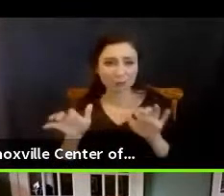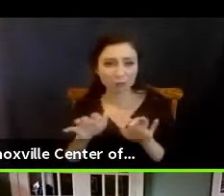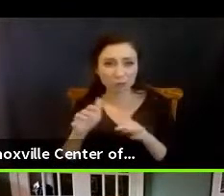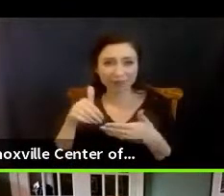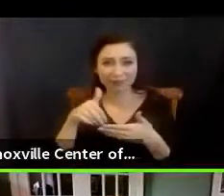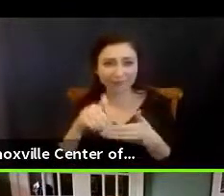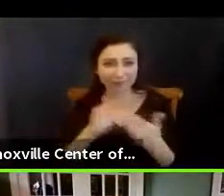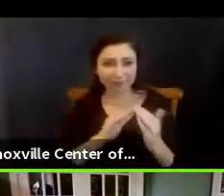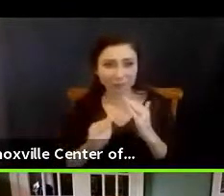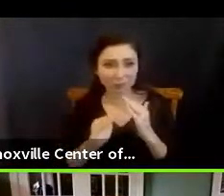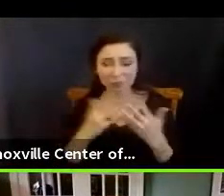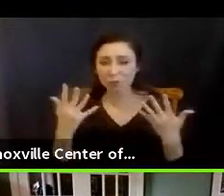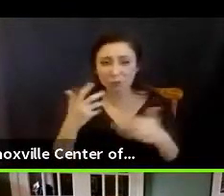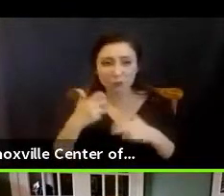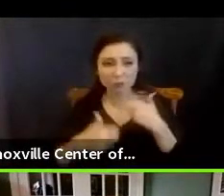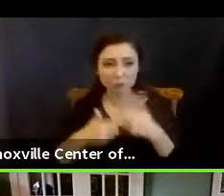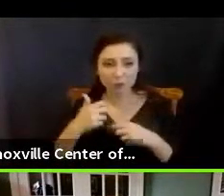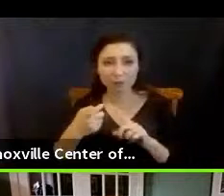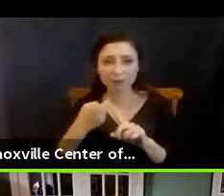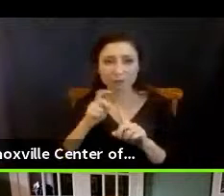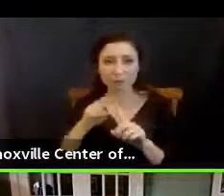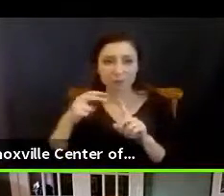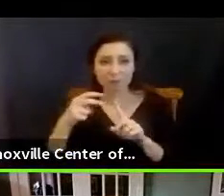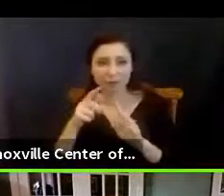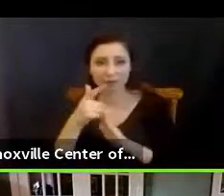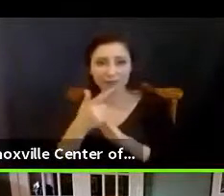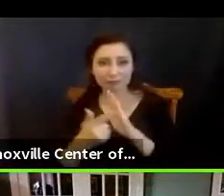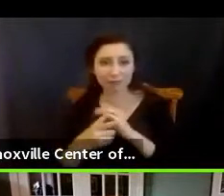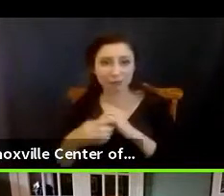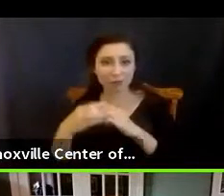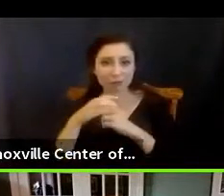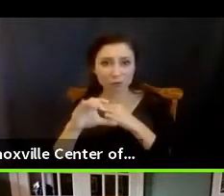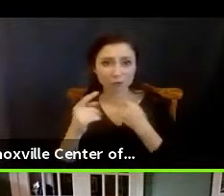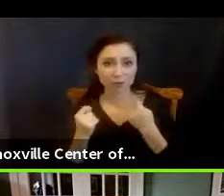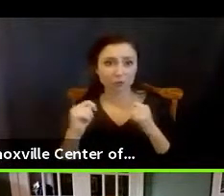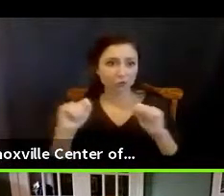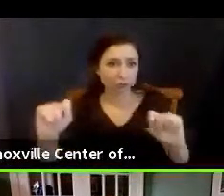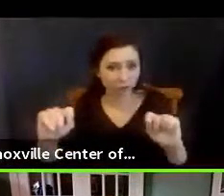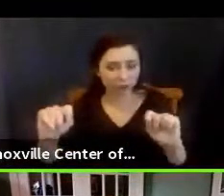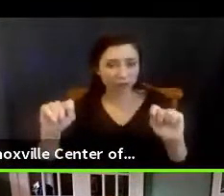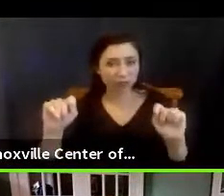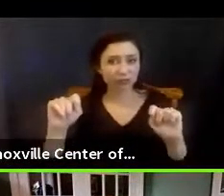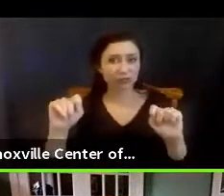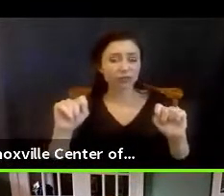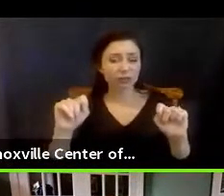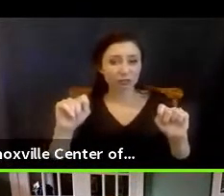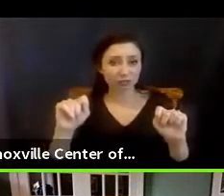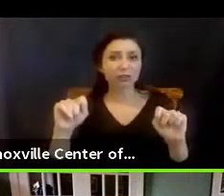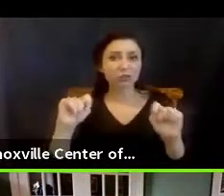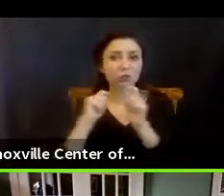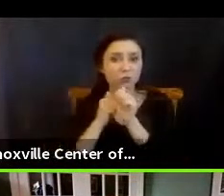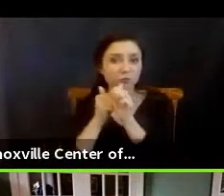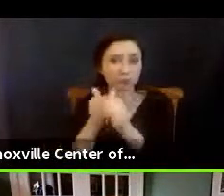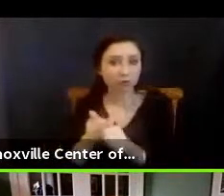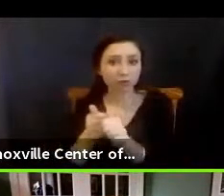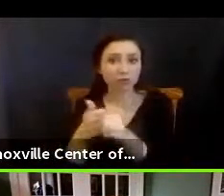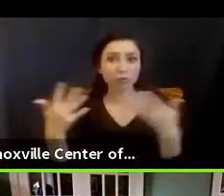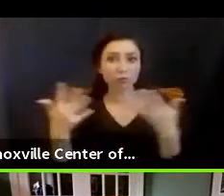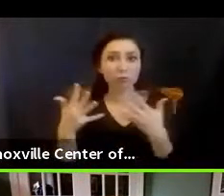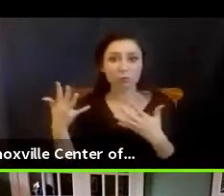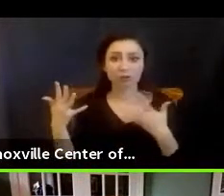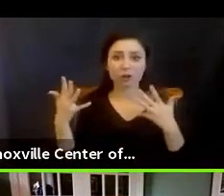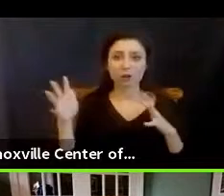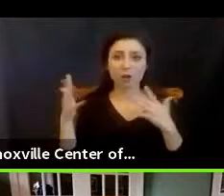the issues from a law enforcement standpoint on trying to follow what we have